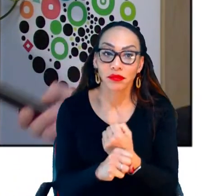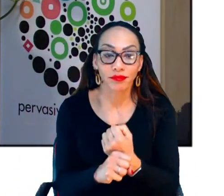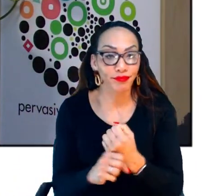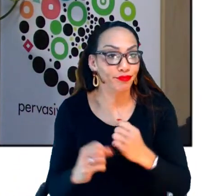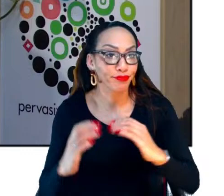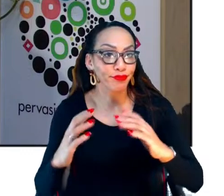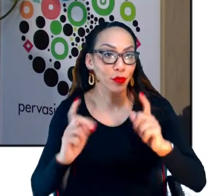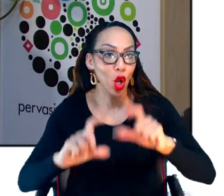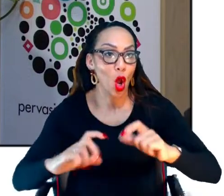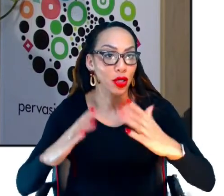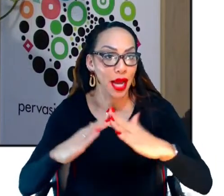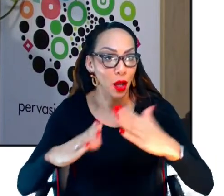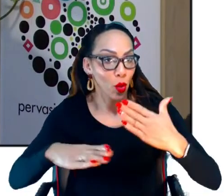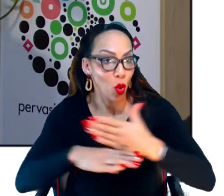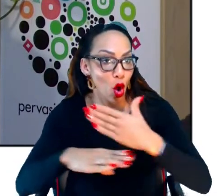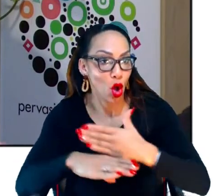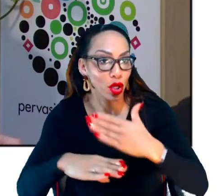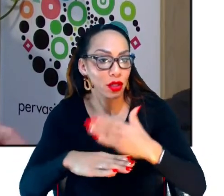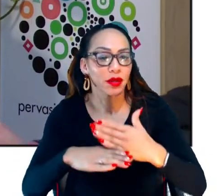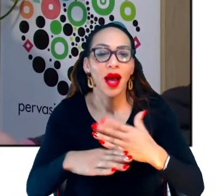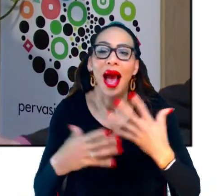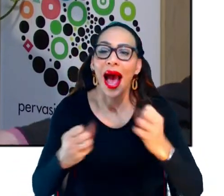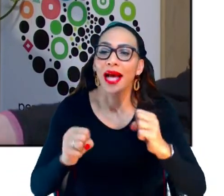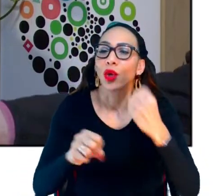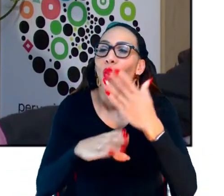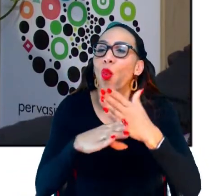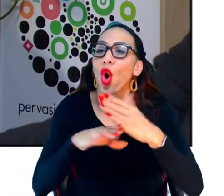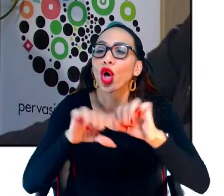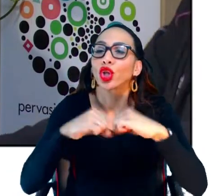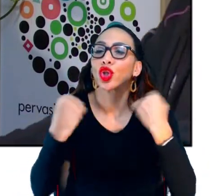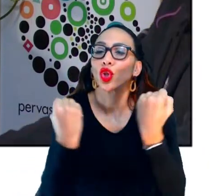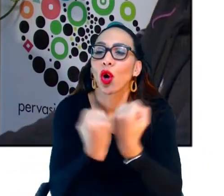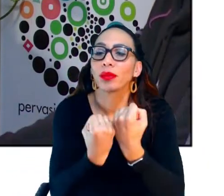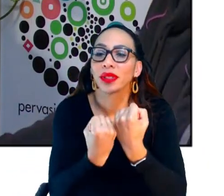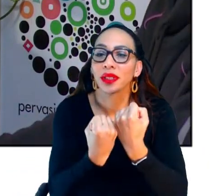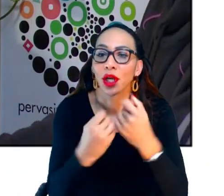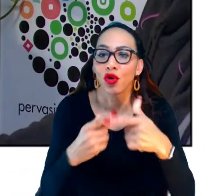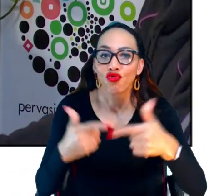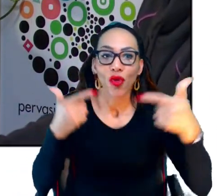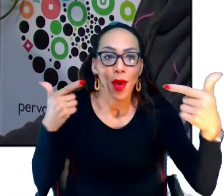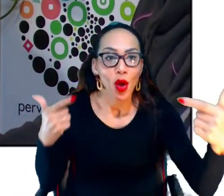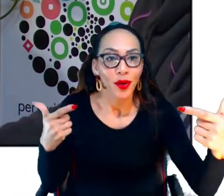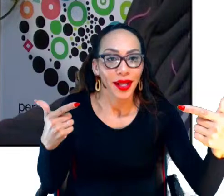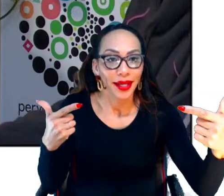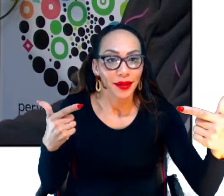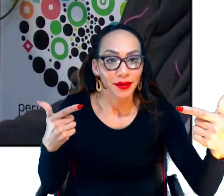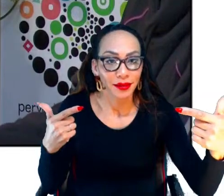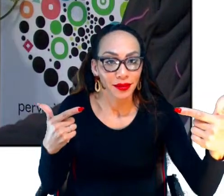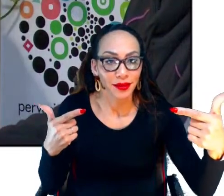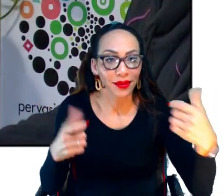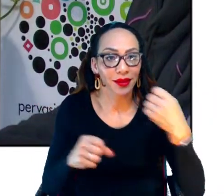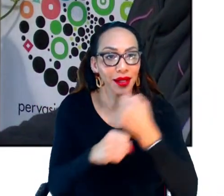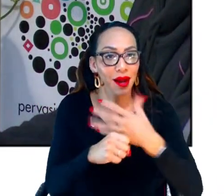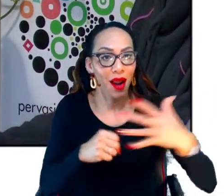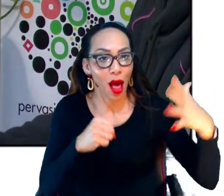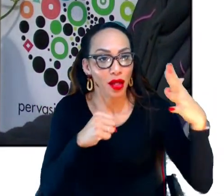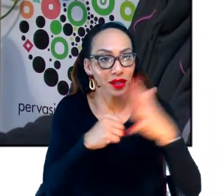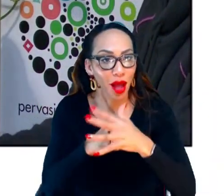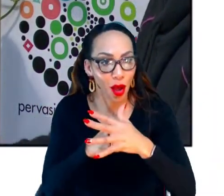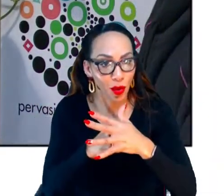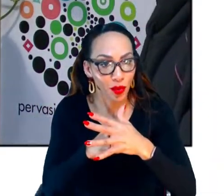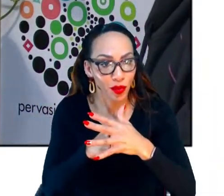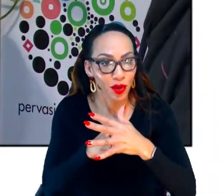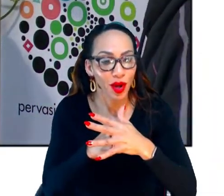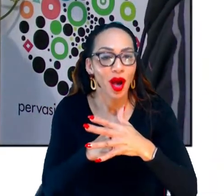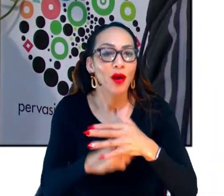remotely up in Glasgow, and because these were creative workshops done remotely, I was using bits of